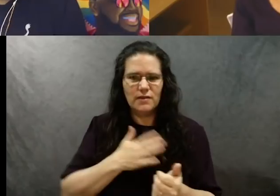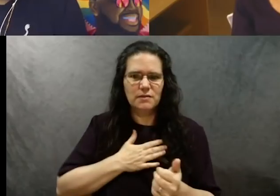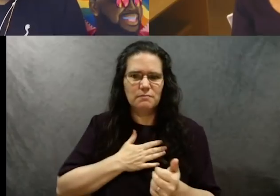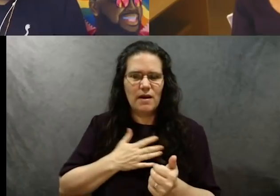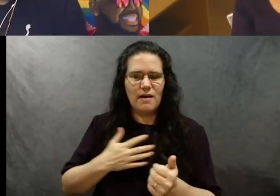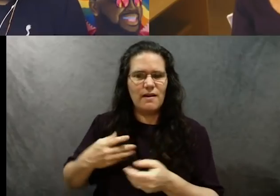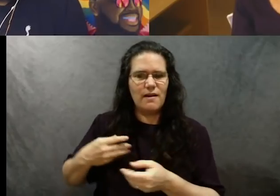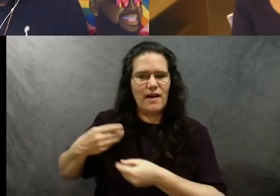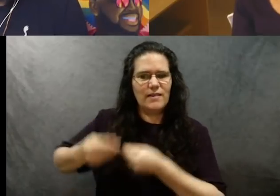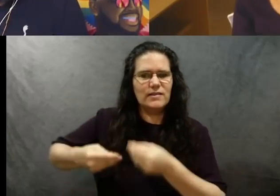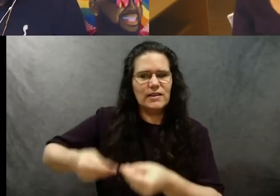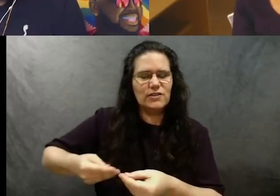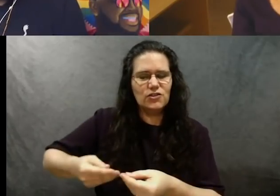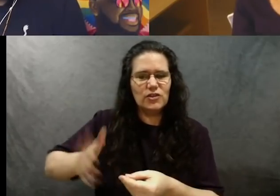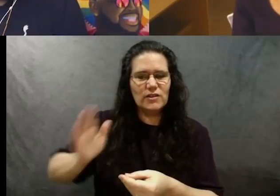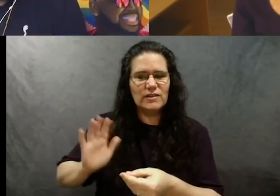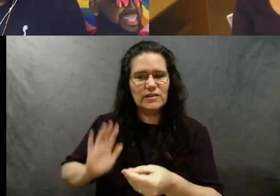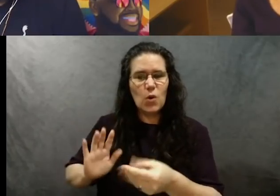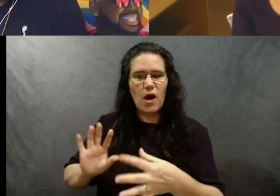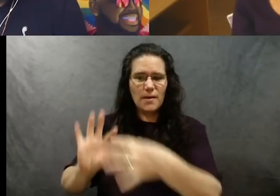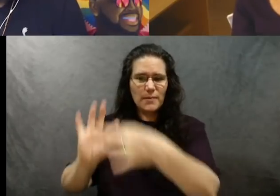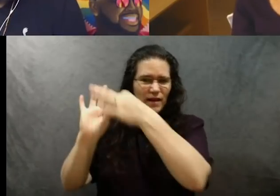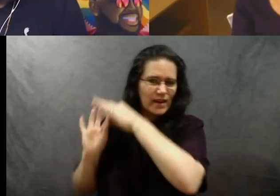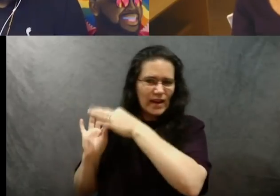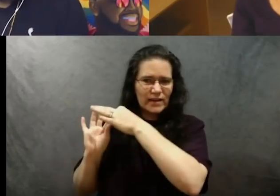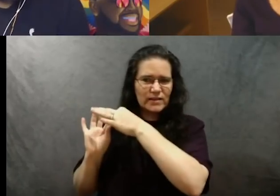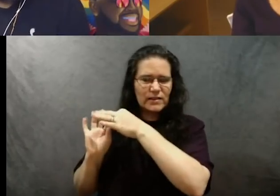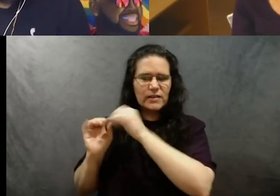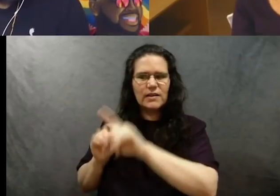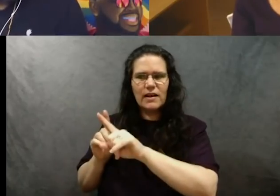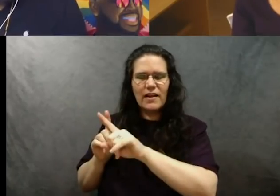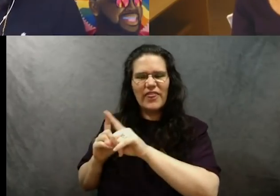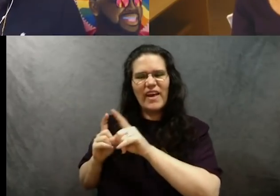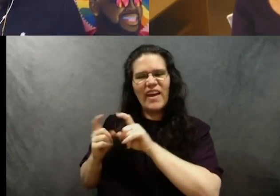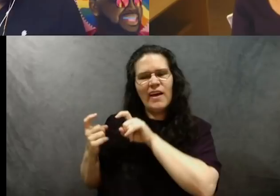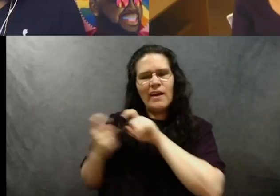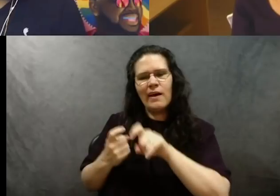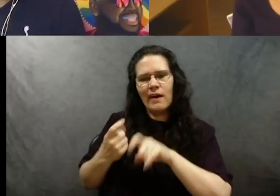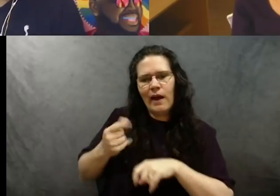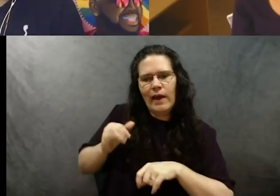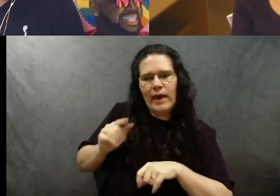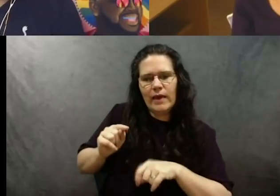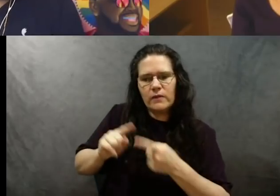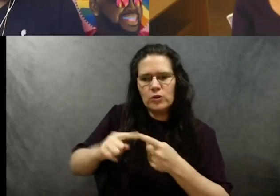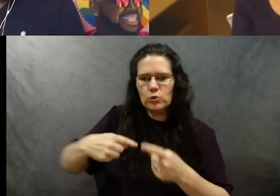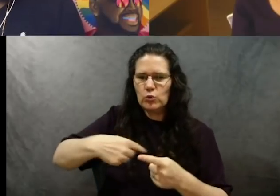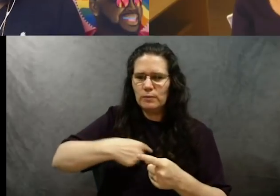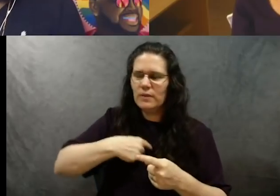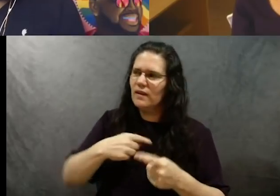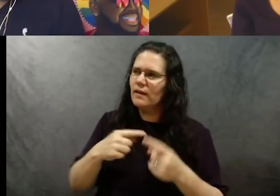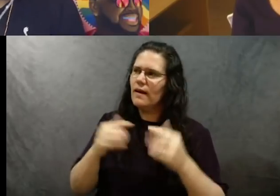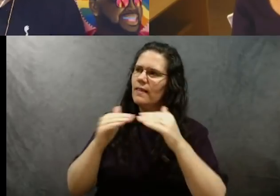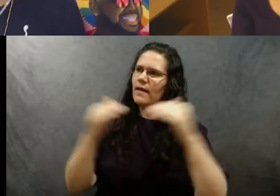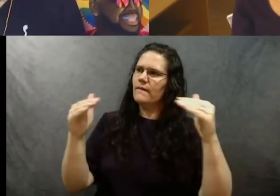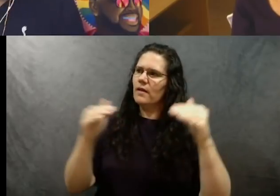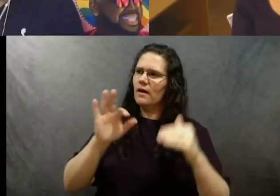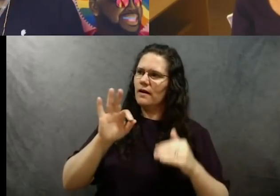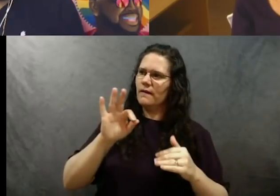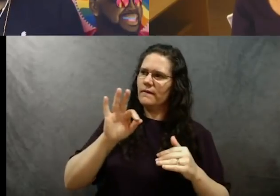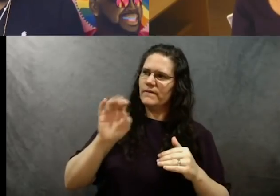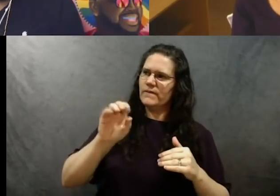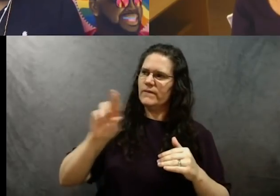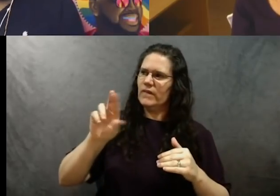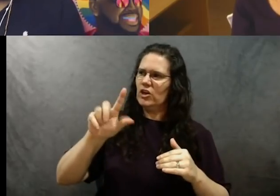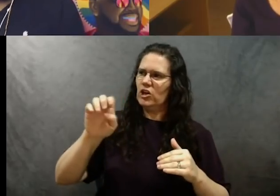as I deeply connect my ancestors, they gift to me this kind of fearlessness and letting me know that I'm actually